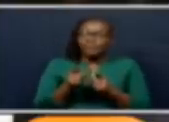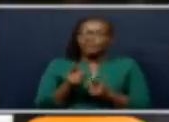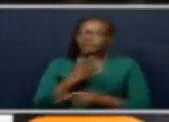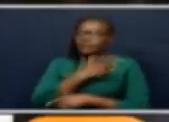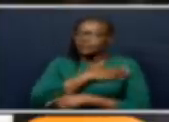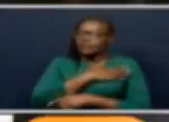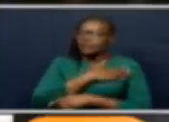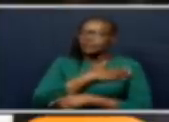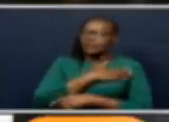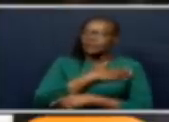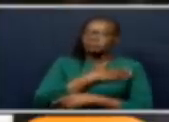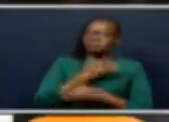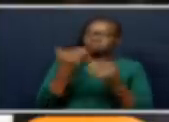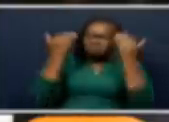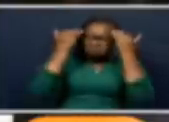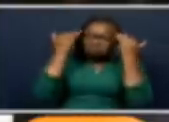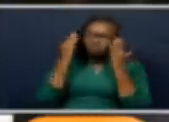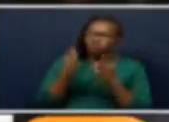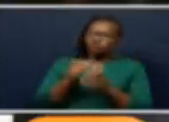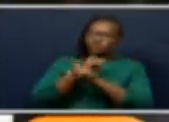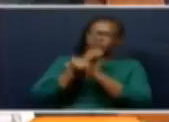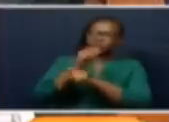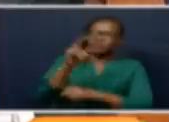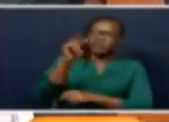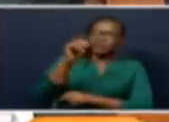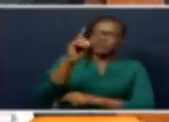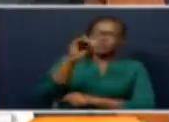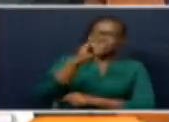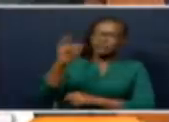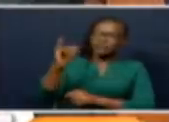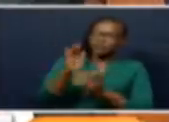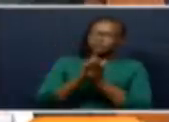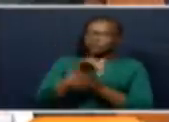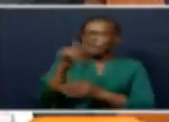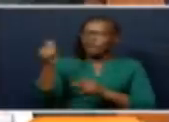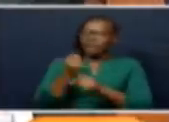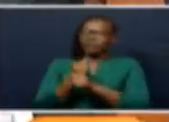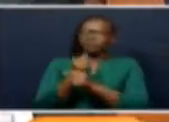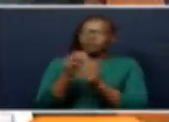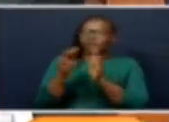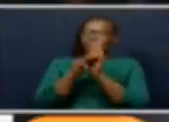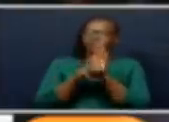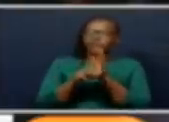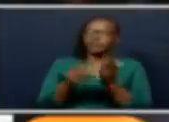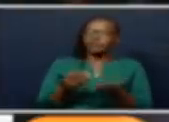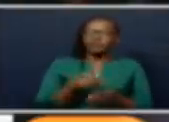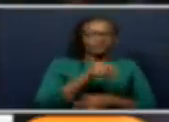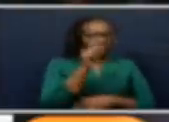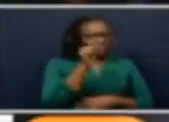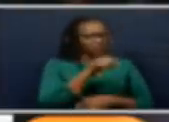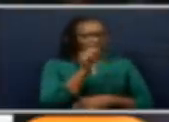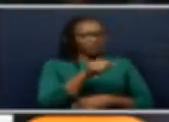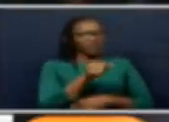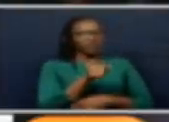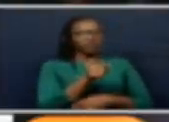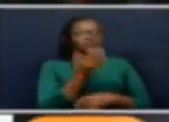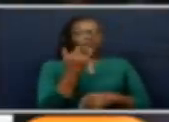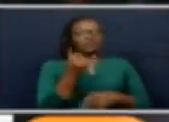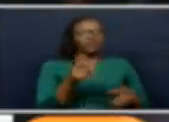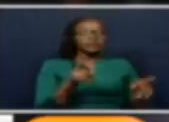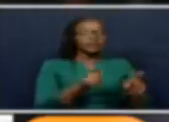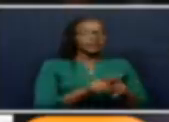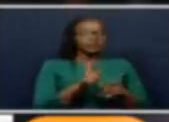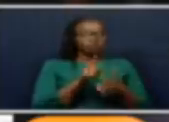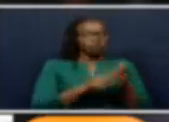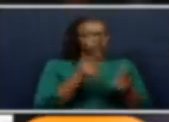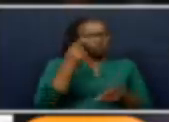Raila Odinga has defended David Ndii and his other colleagues. Oh yeah, because he's the head. You can't, like what you asked me, what do you think about